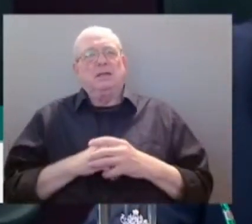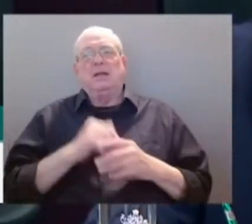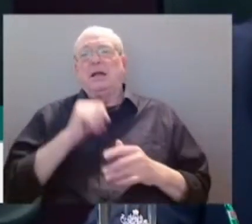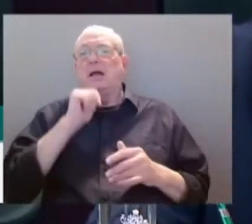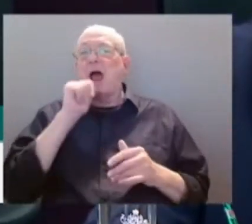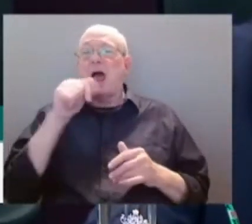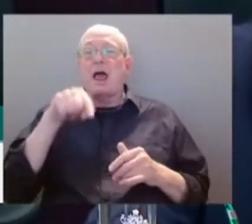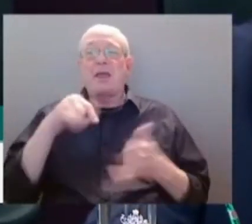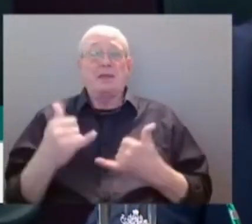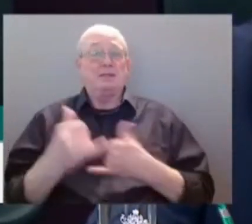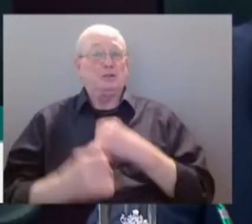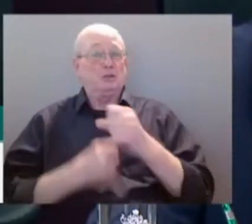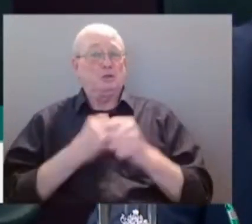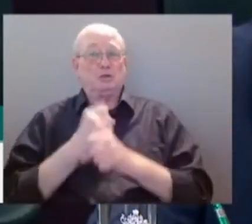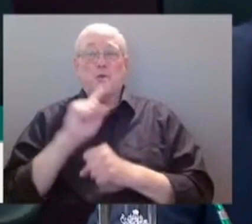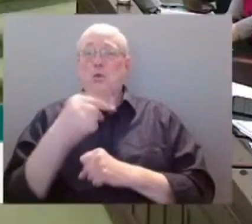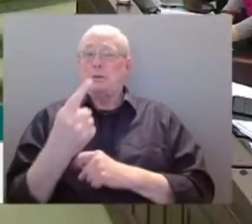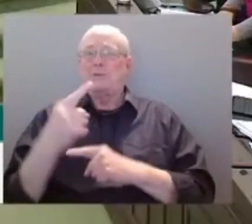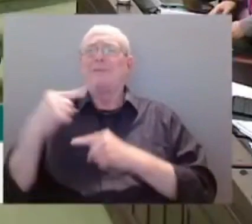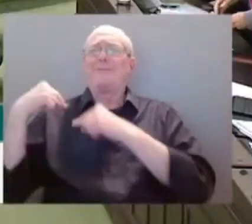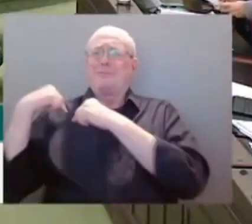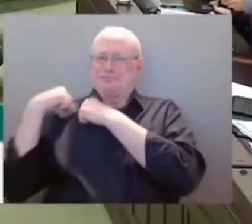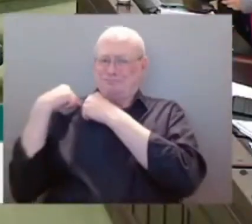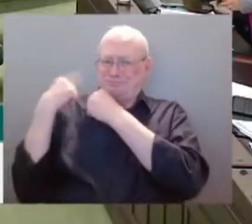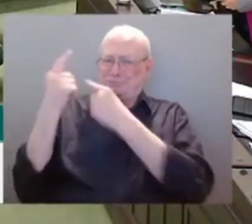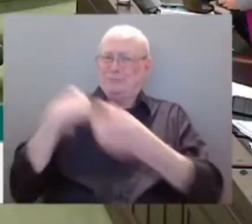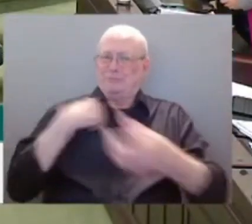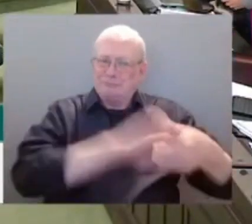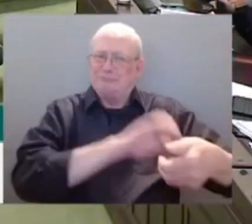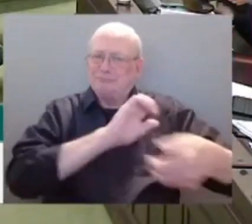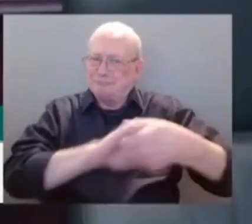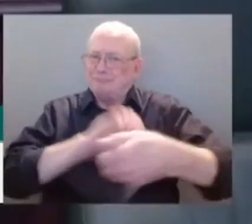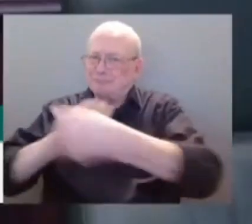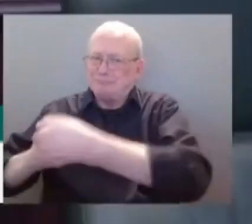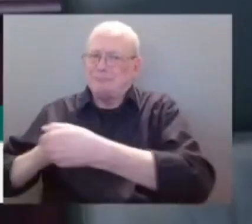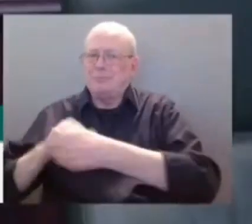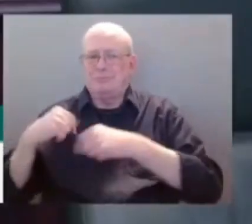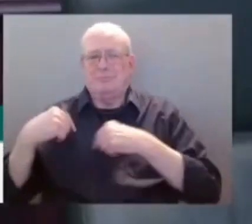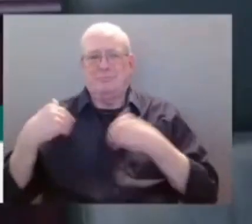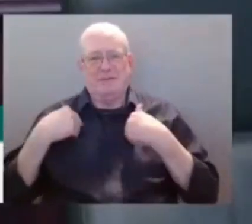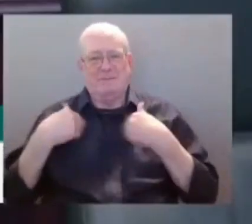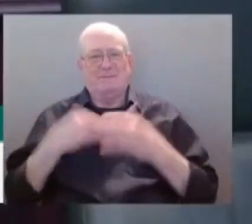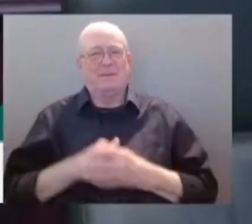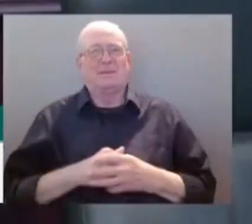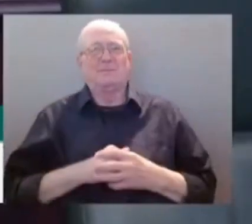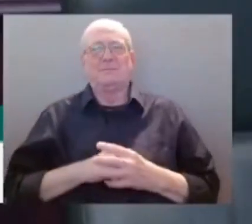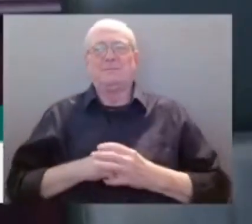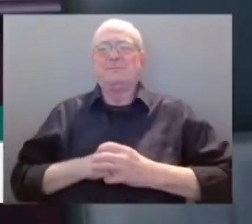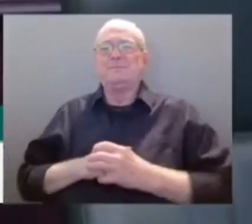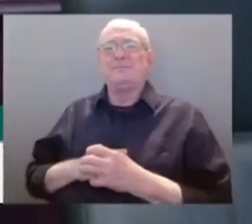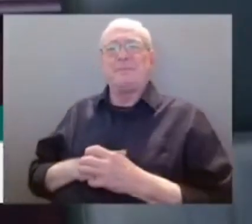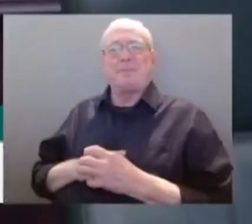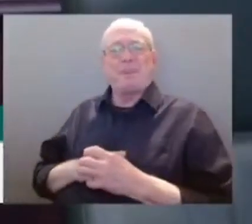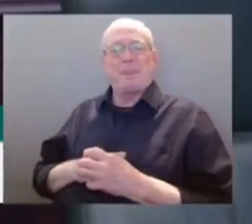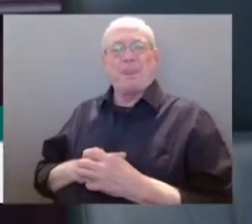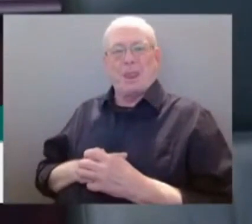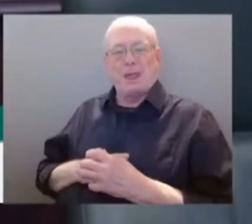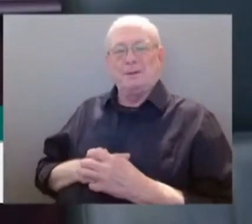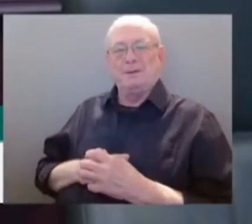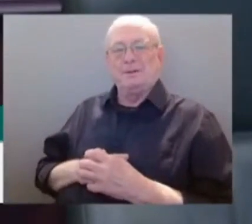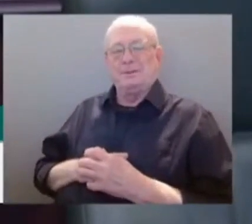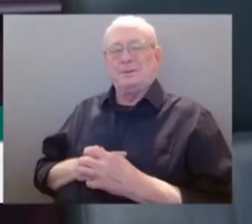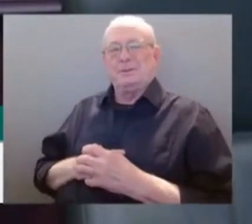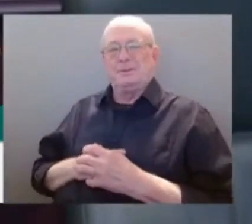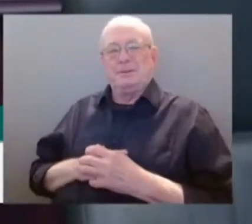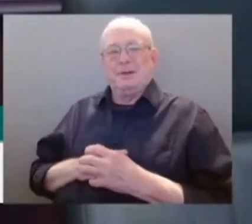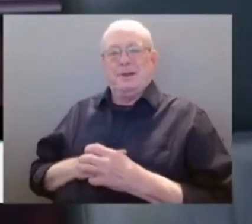in municipalities across the province. The Honourable Member for Banff-Kananaskis. Well, given that flood response has been a big focus